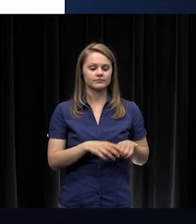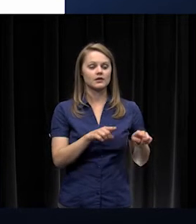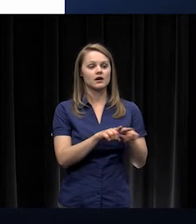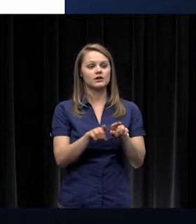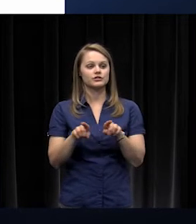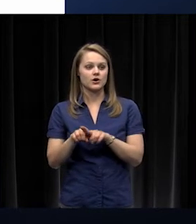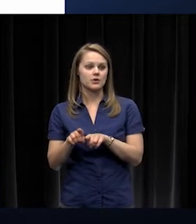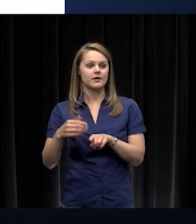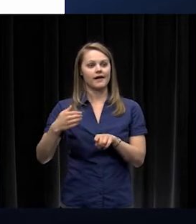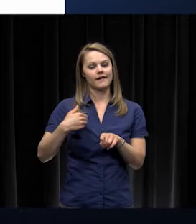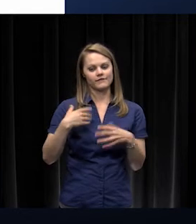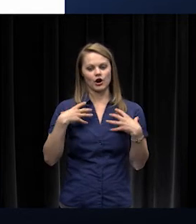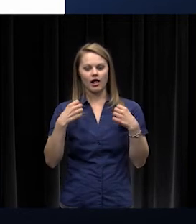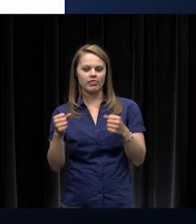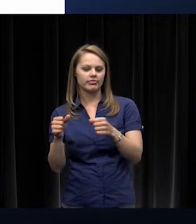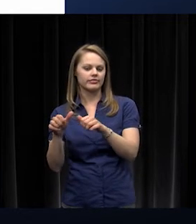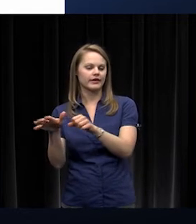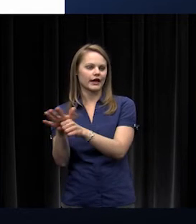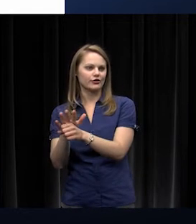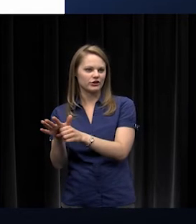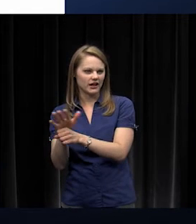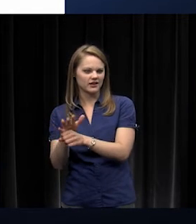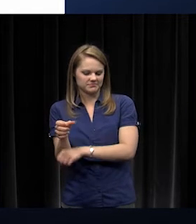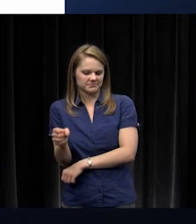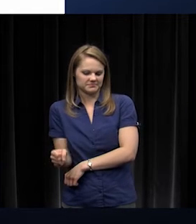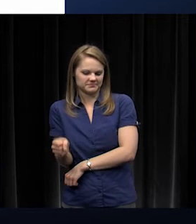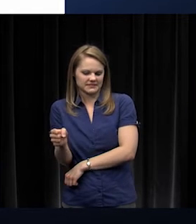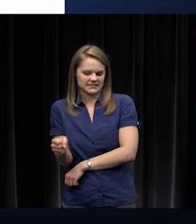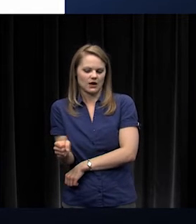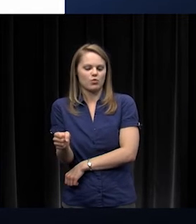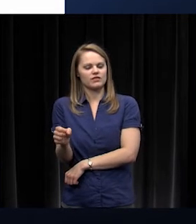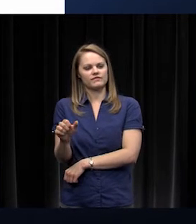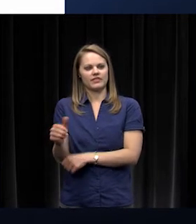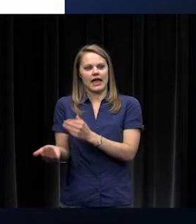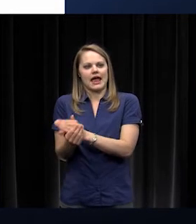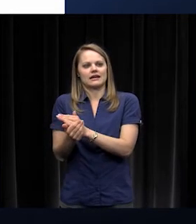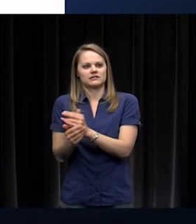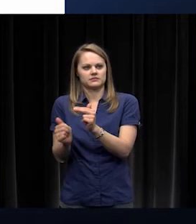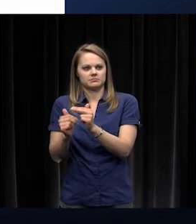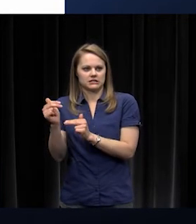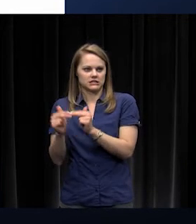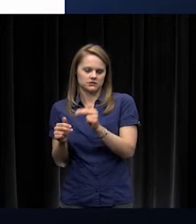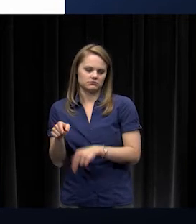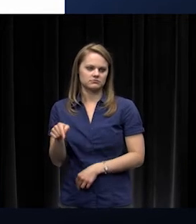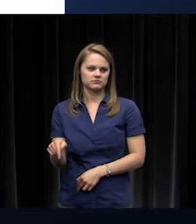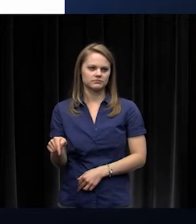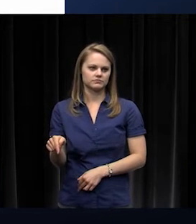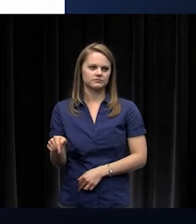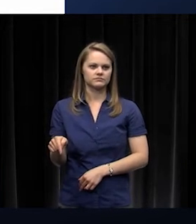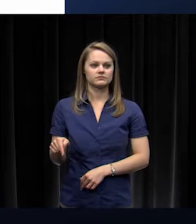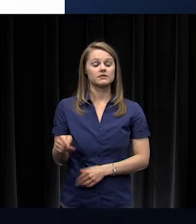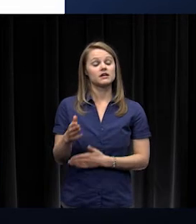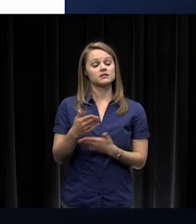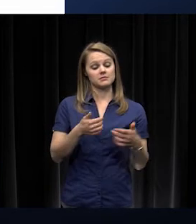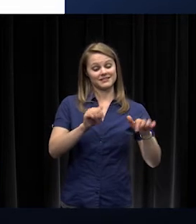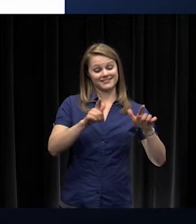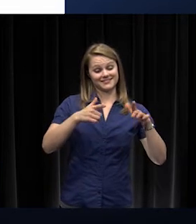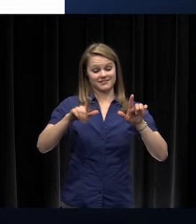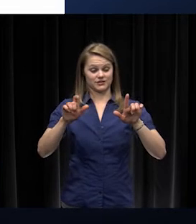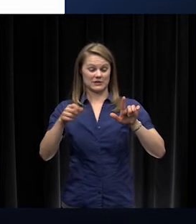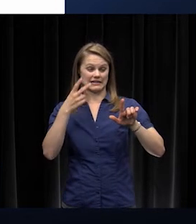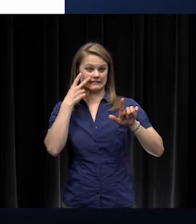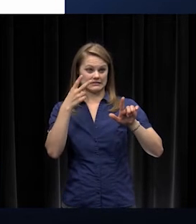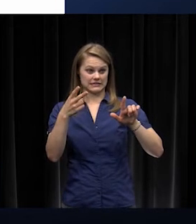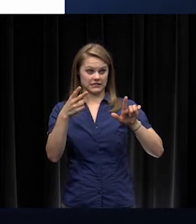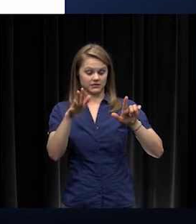and health, which will be at the south end of the annex space. And you can start to see on some of the slides here on the